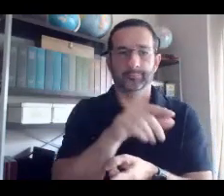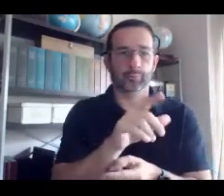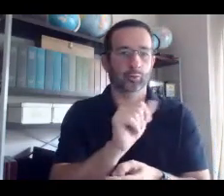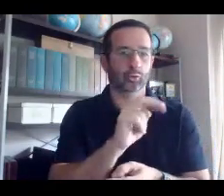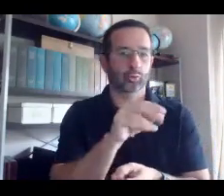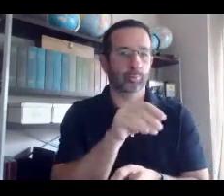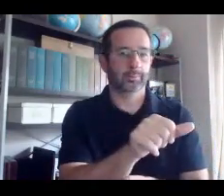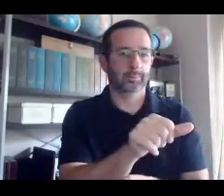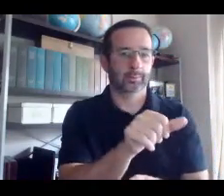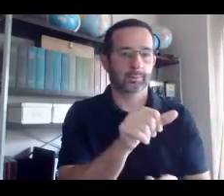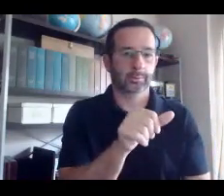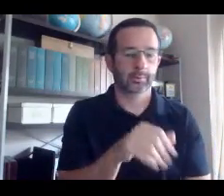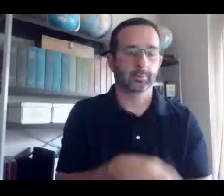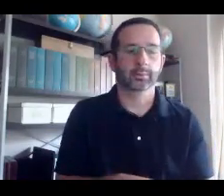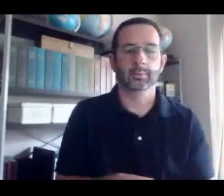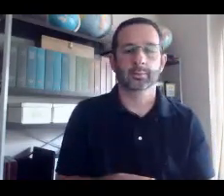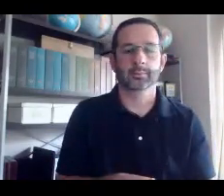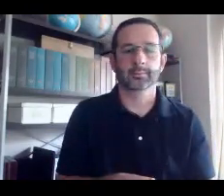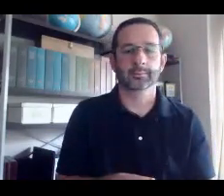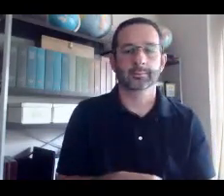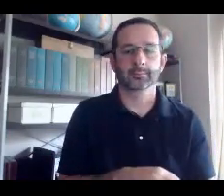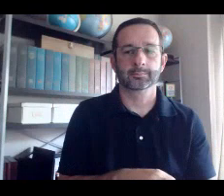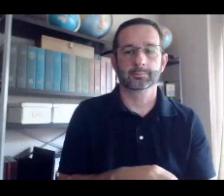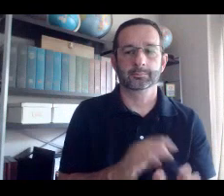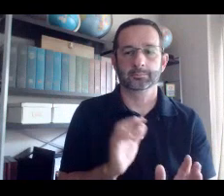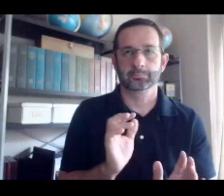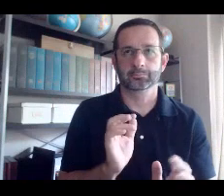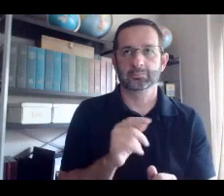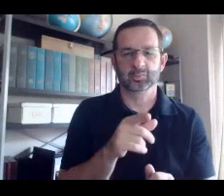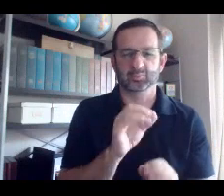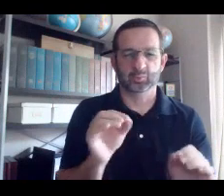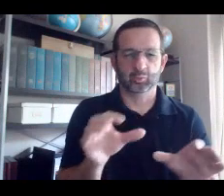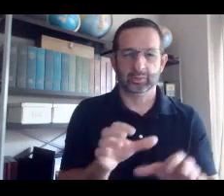be 39% of the loan payment amount.